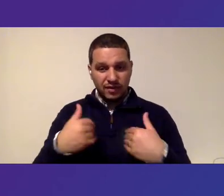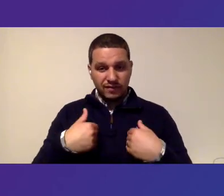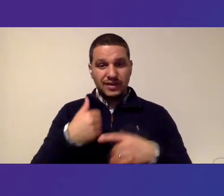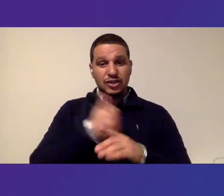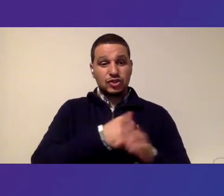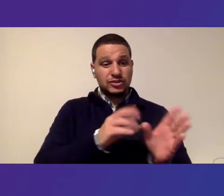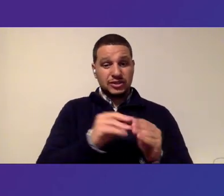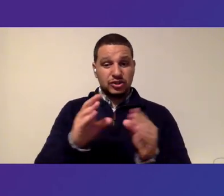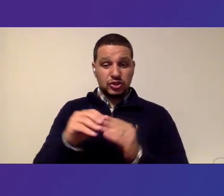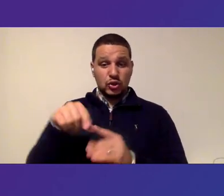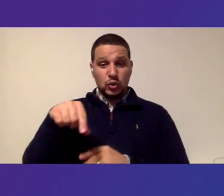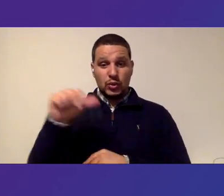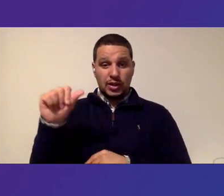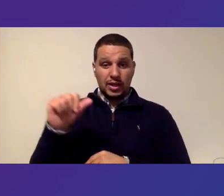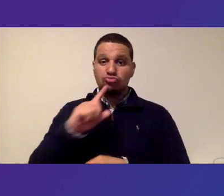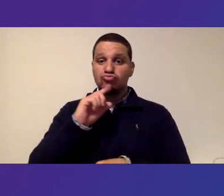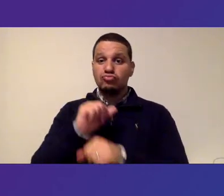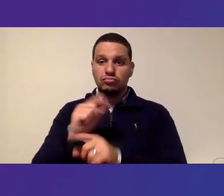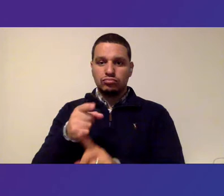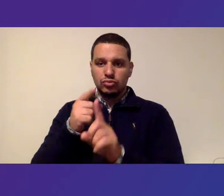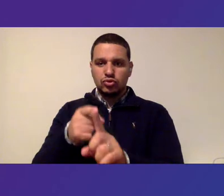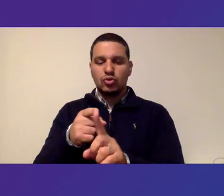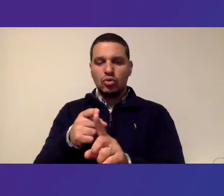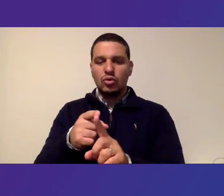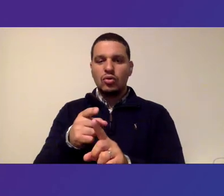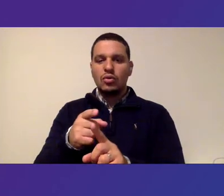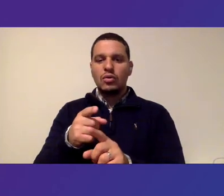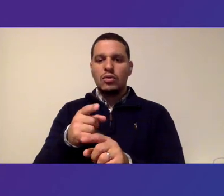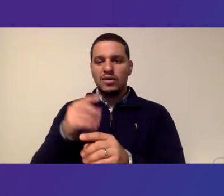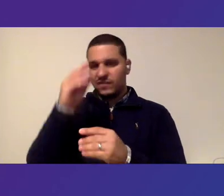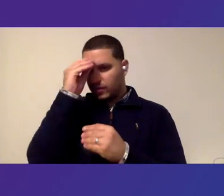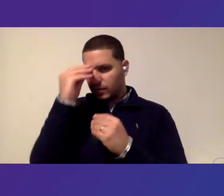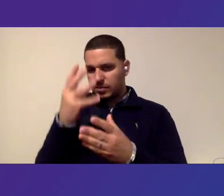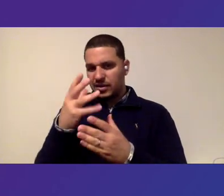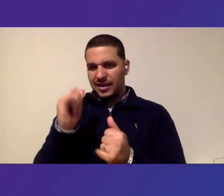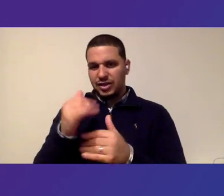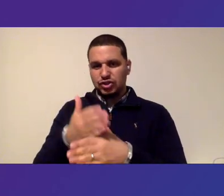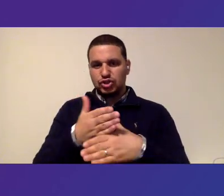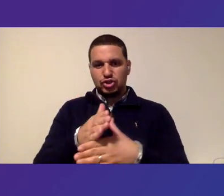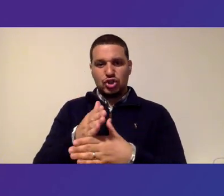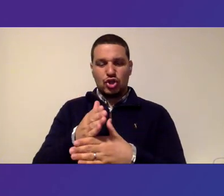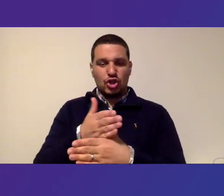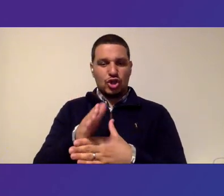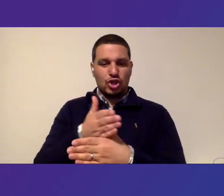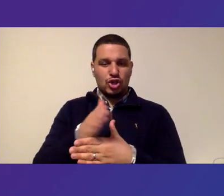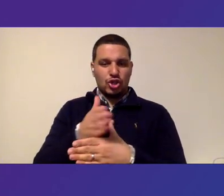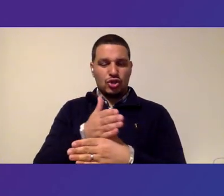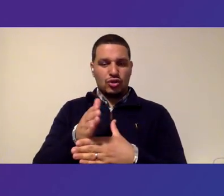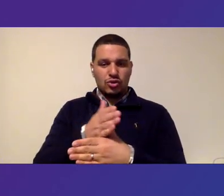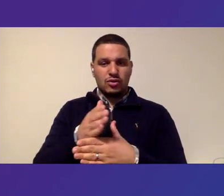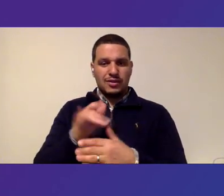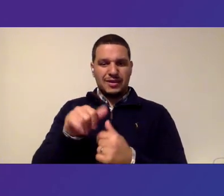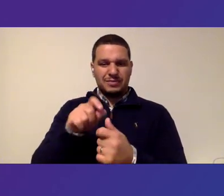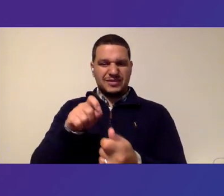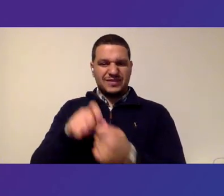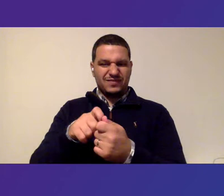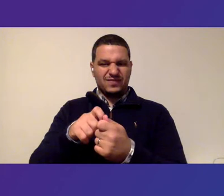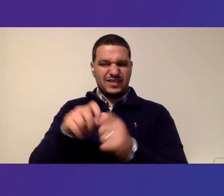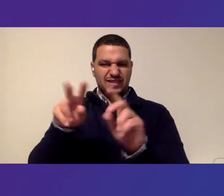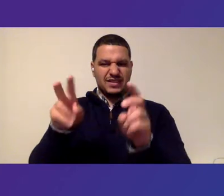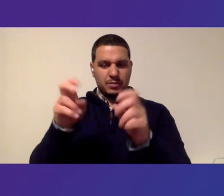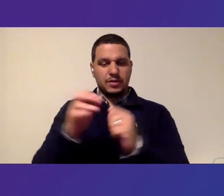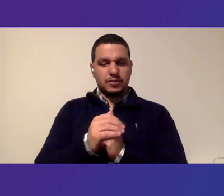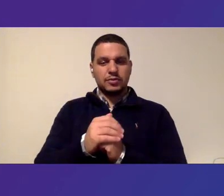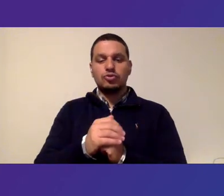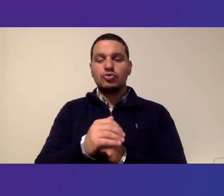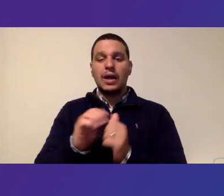the Q&A function is really about targeting the information that's being shared about that specific content. So just a bit